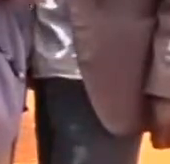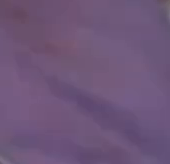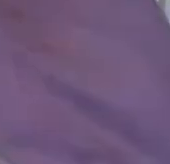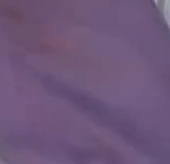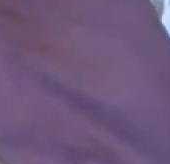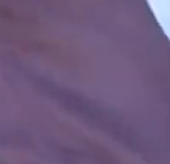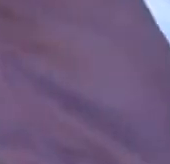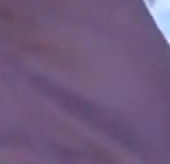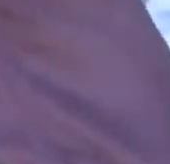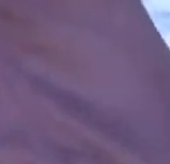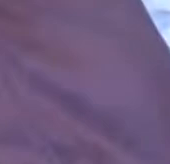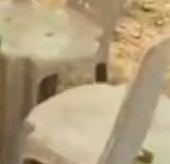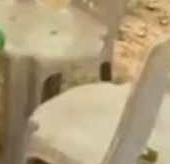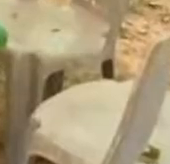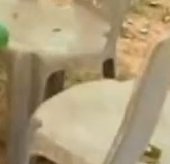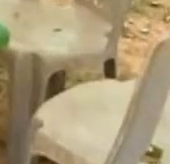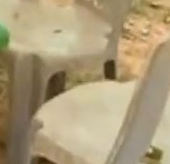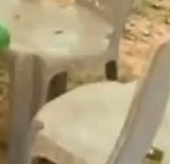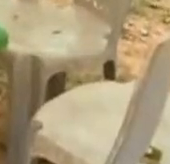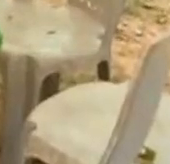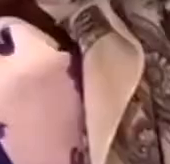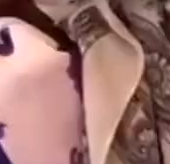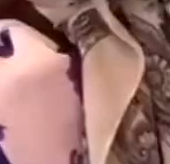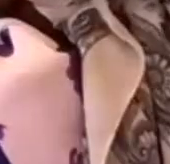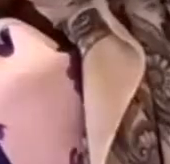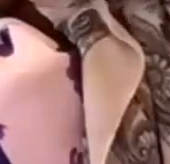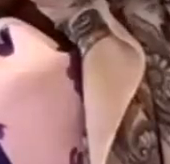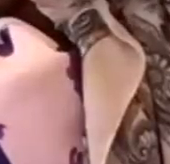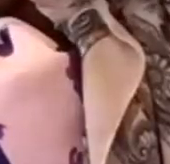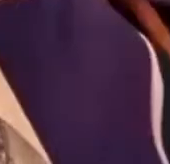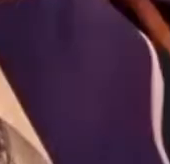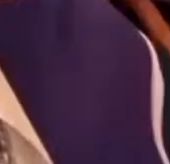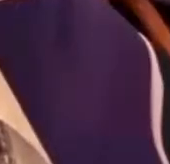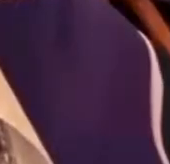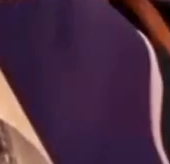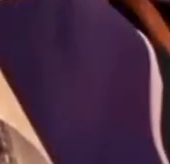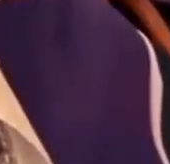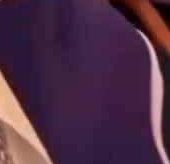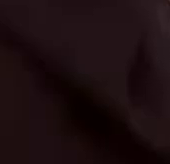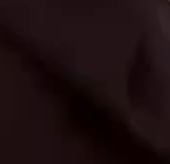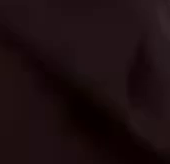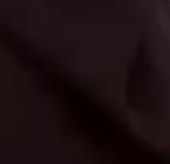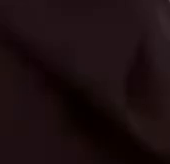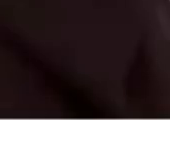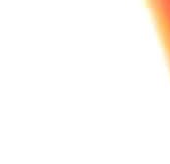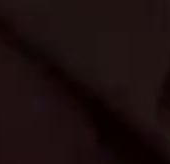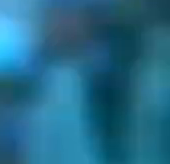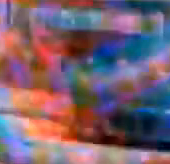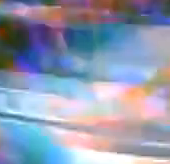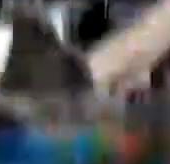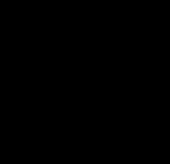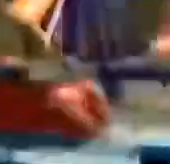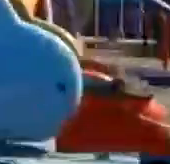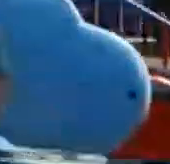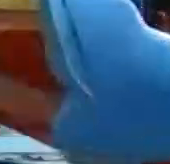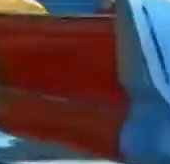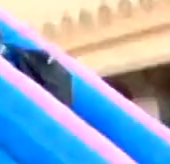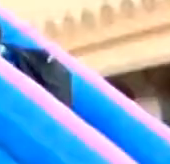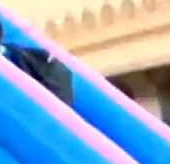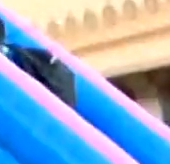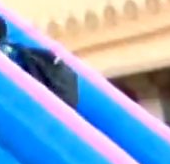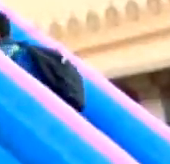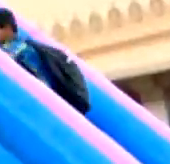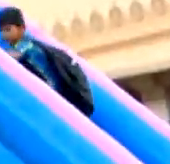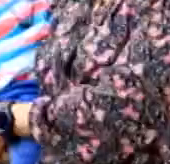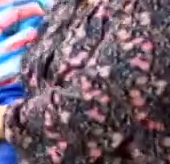But it's not just about the music. Join us for a day of cancer awareness with free cancer screenings. In addition, we